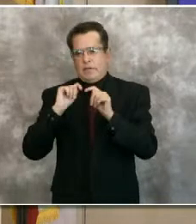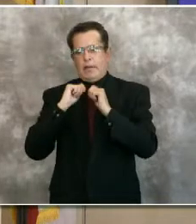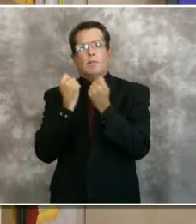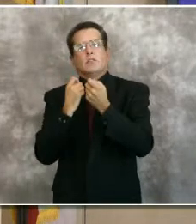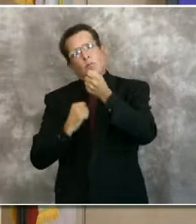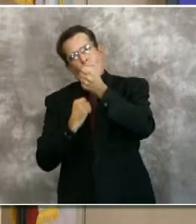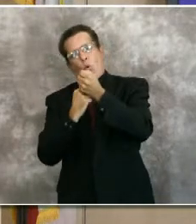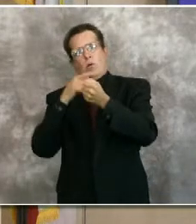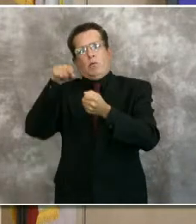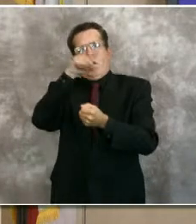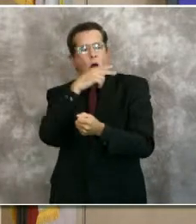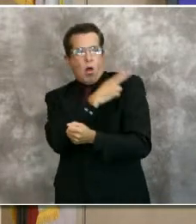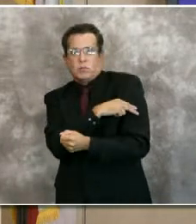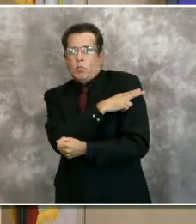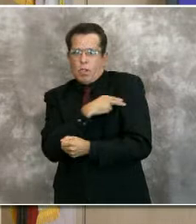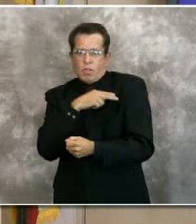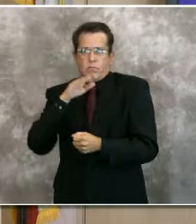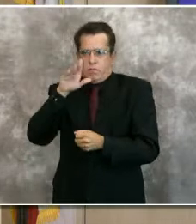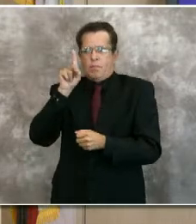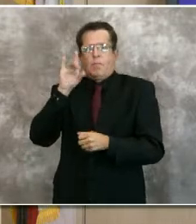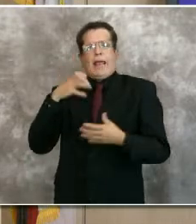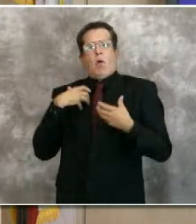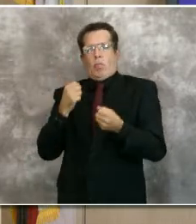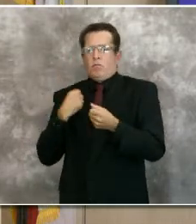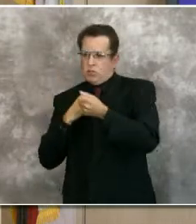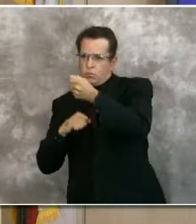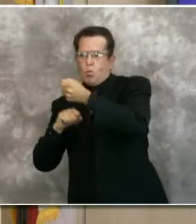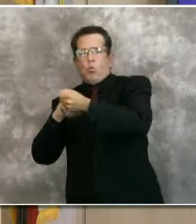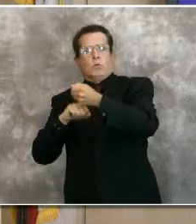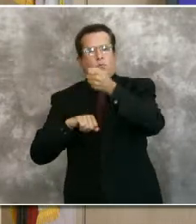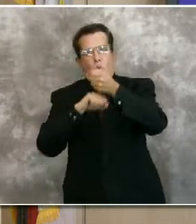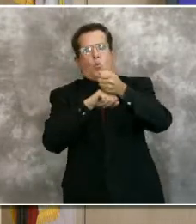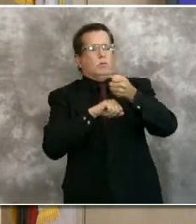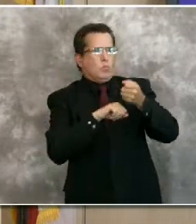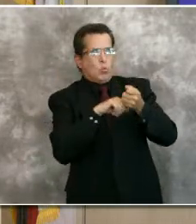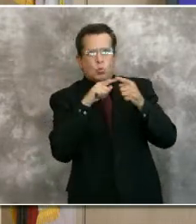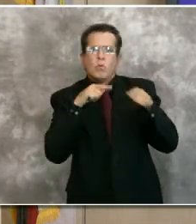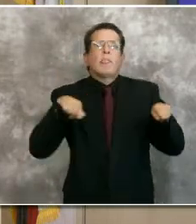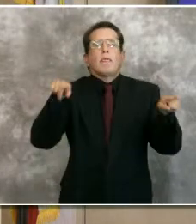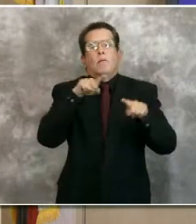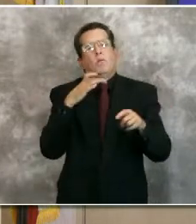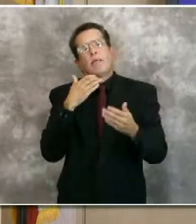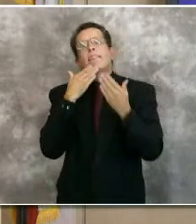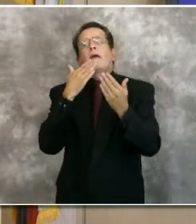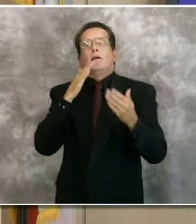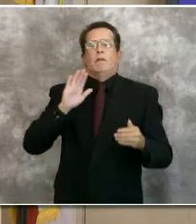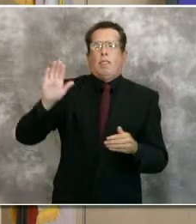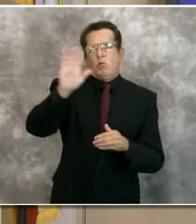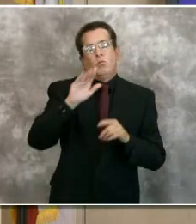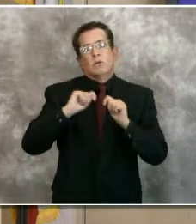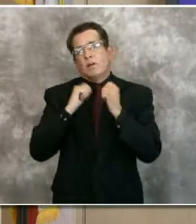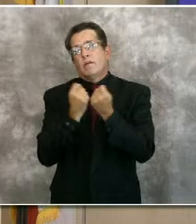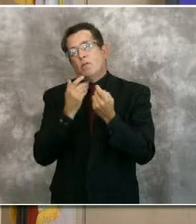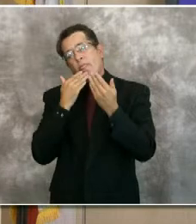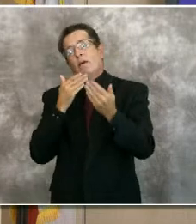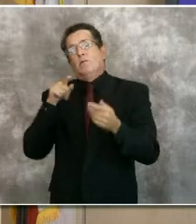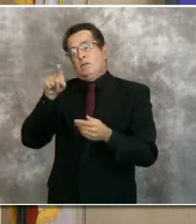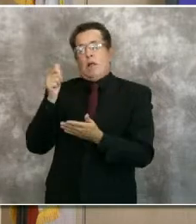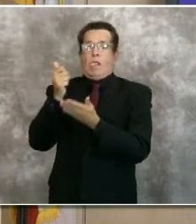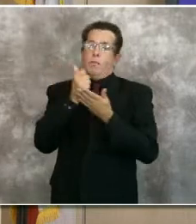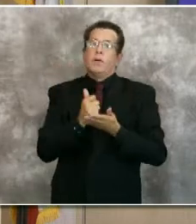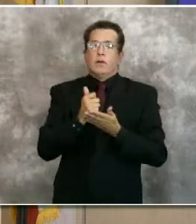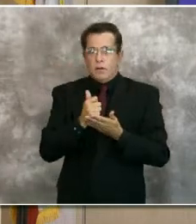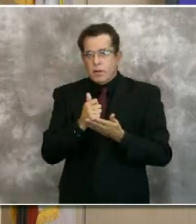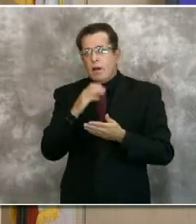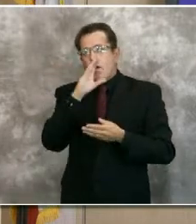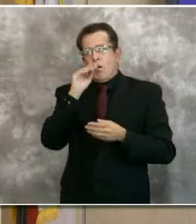health sector, our hospital sector, along with a number of other entities. And I want to commend everyone who's been working hard on that. We've also surpassed